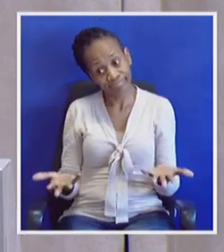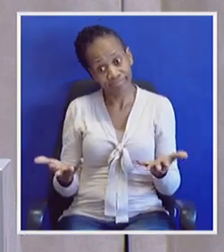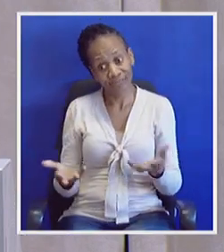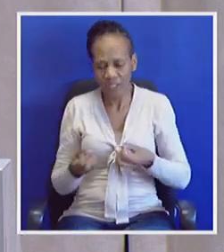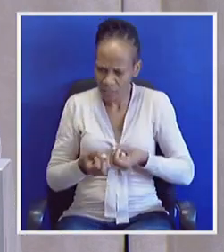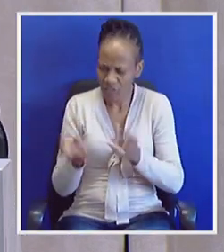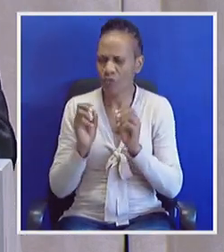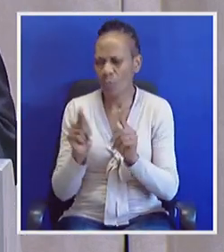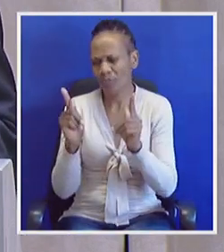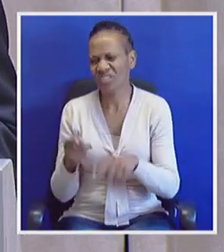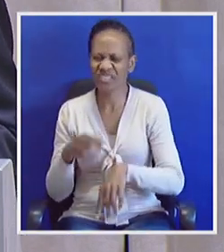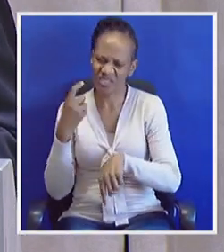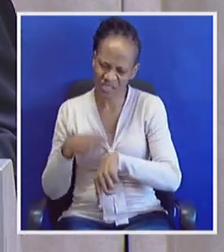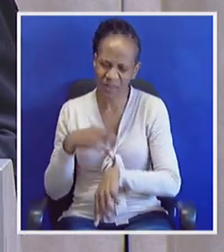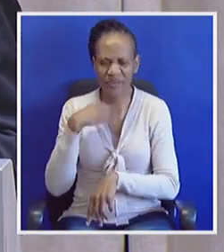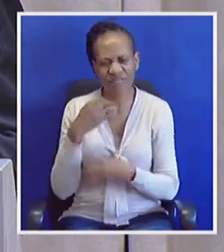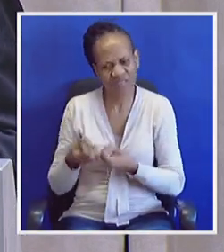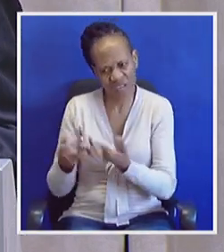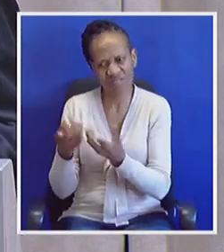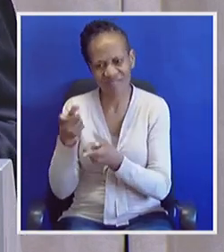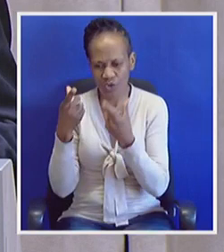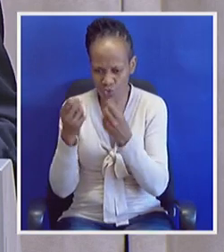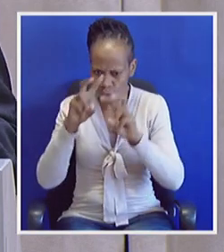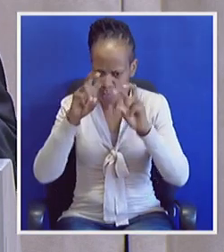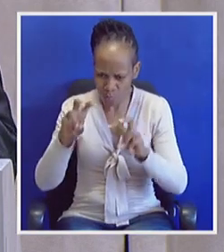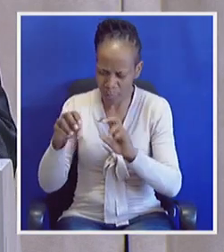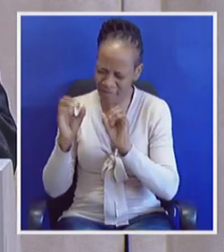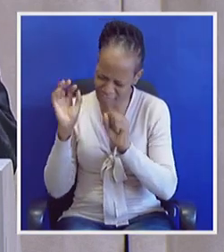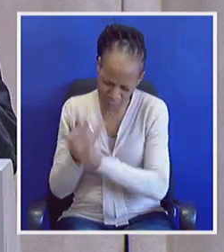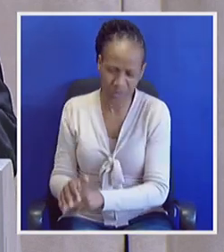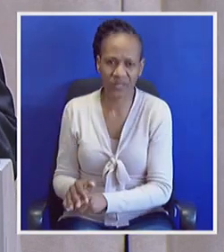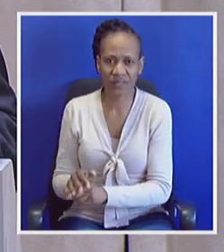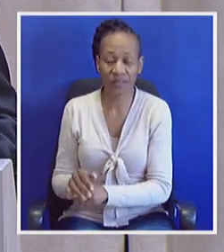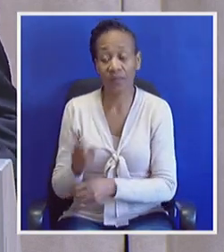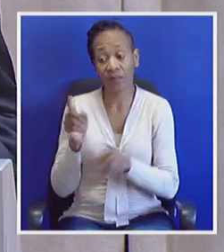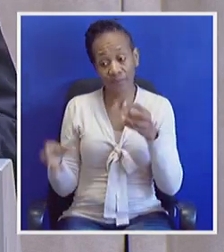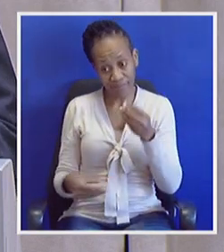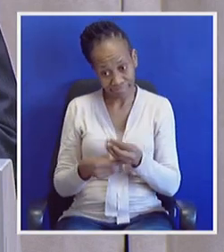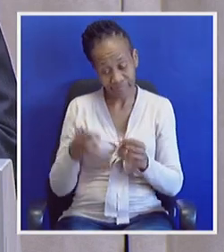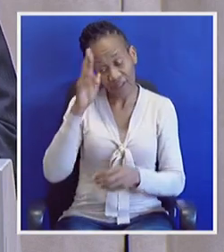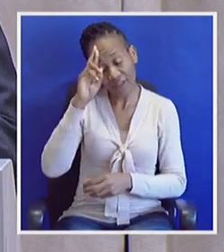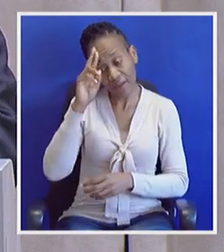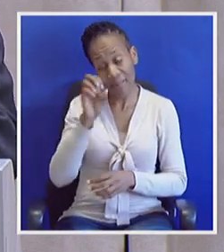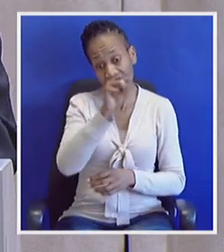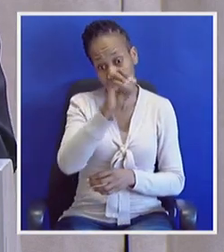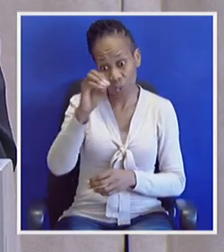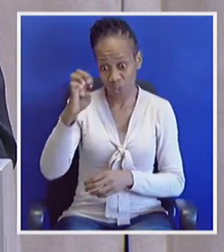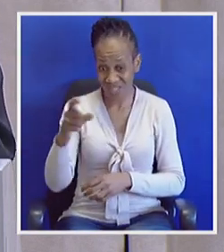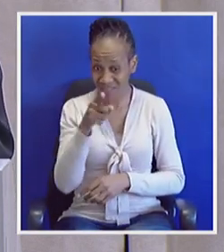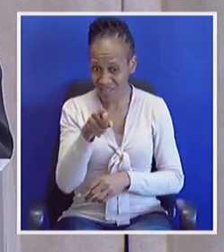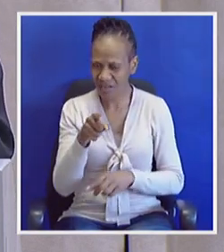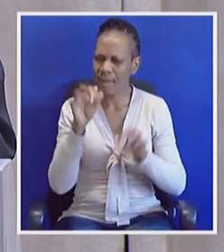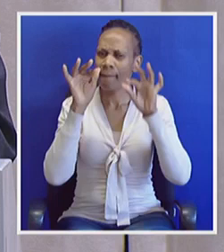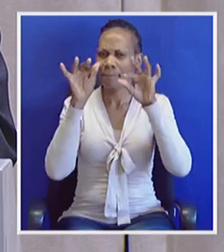time and the space to be able to do that. And let us remember, these are public institutions